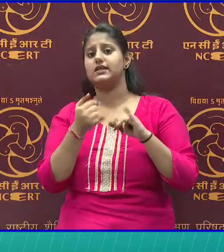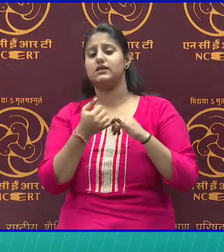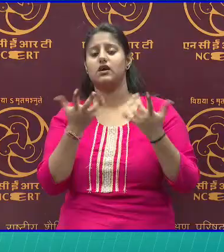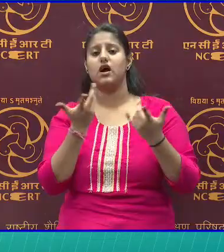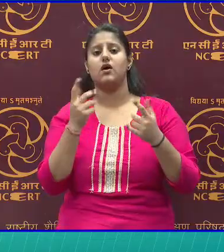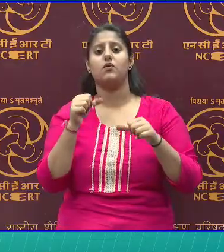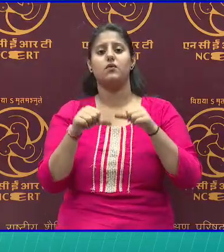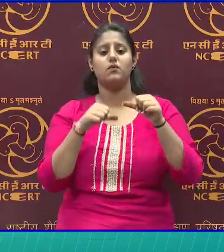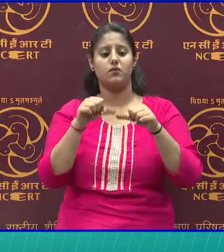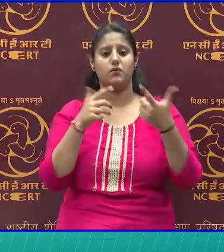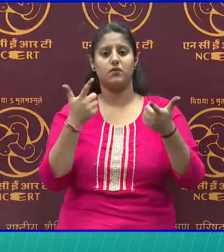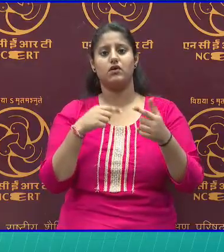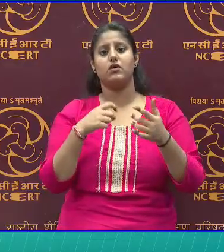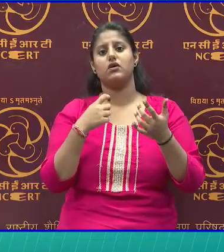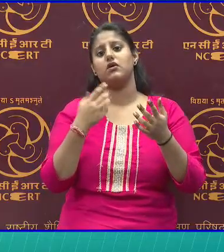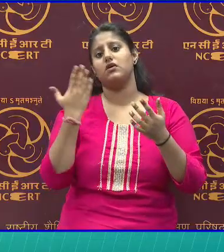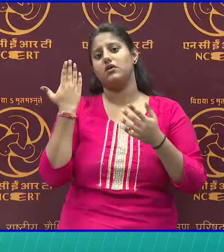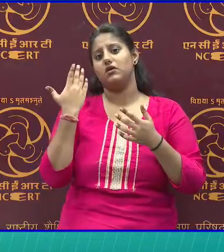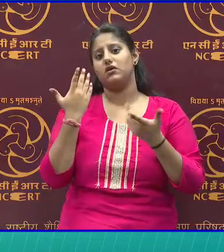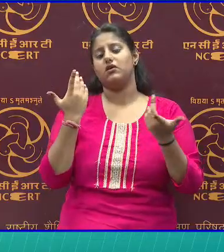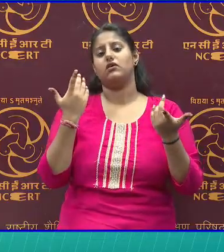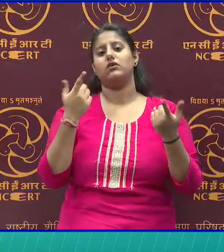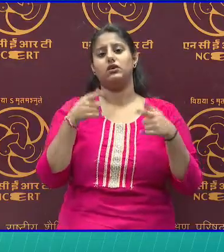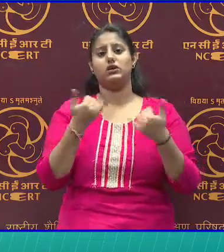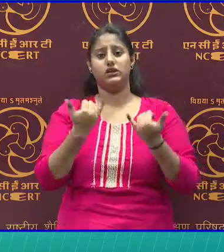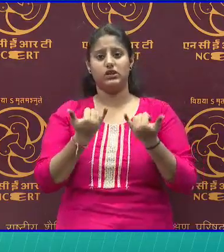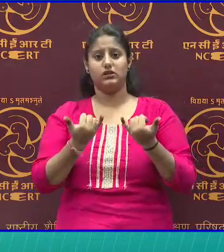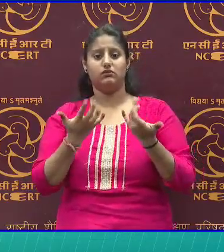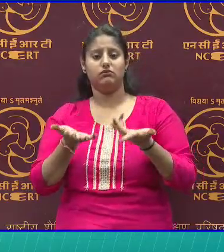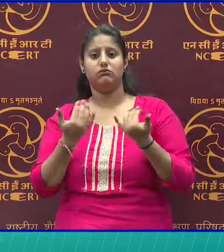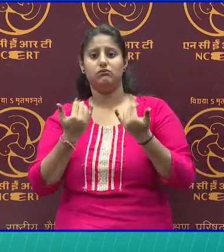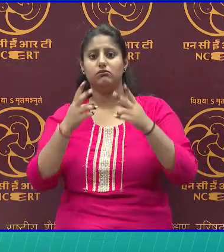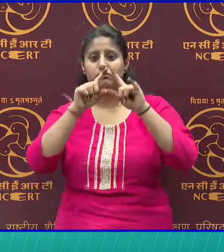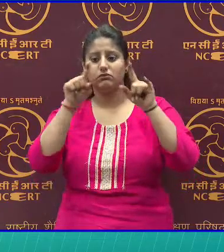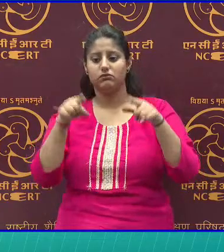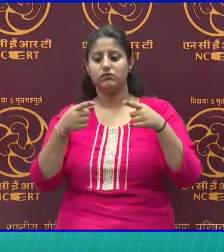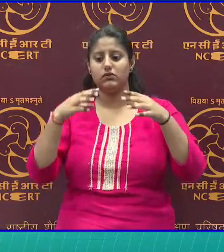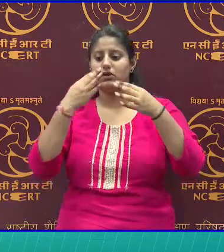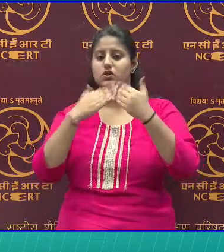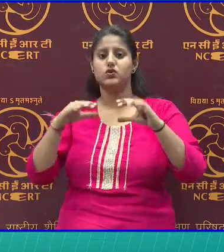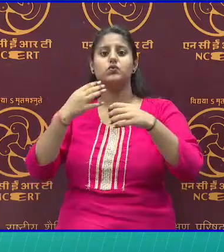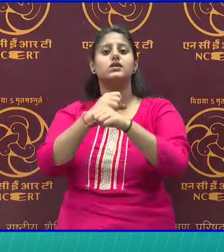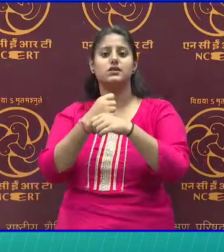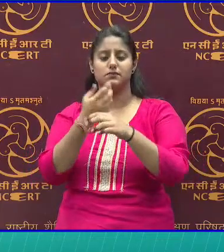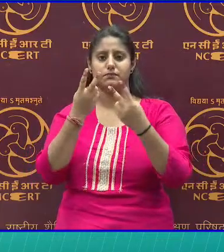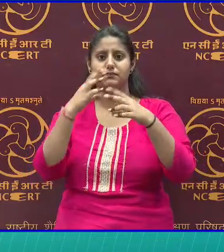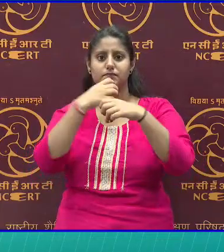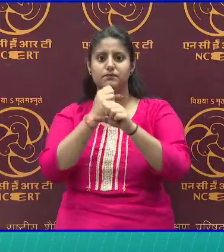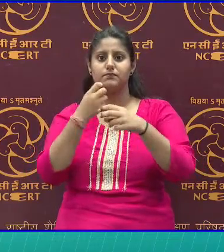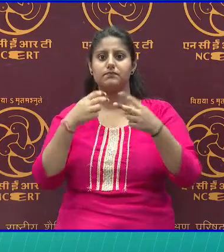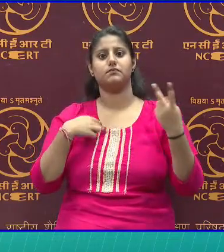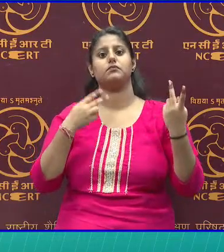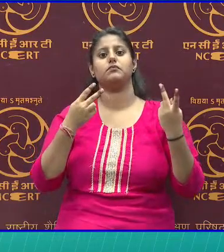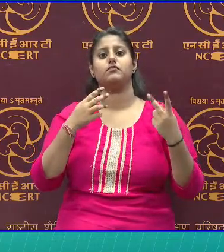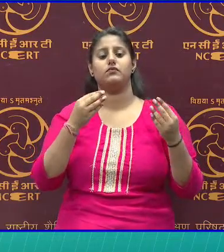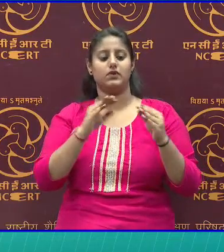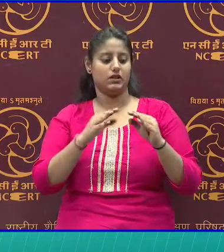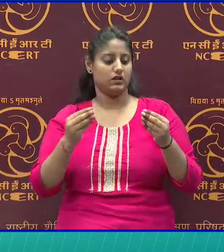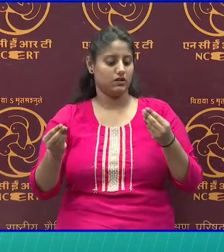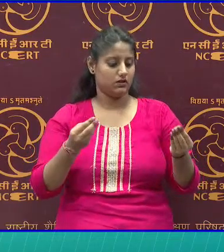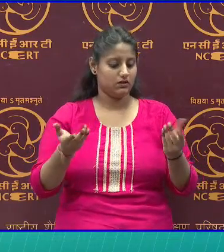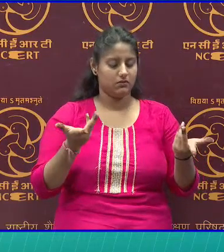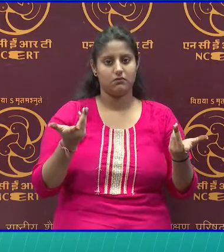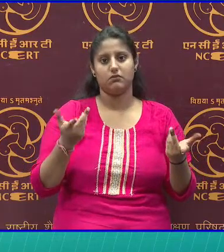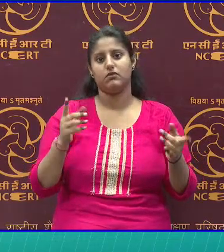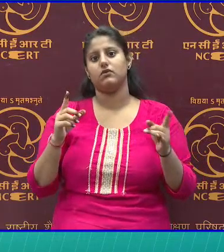and then repurpose and so on. So these are made by children who are nearby in